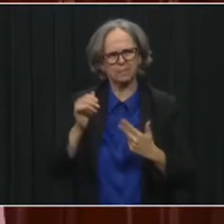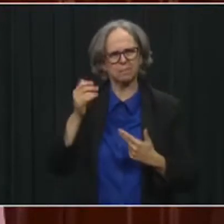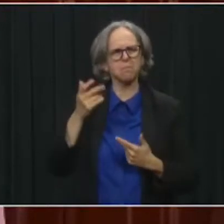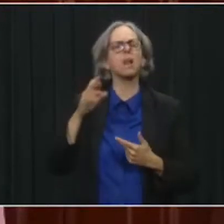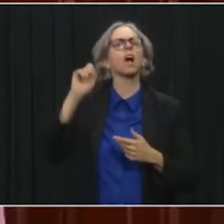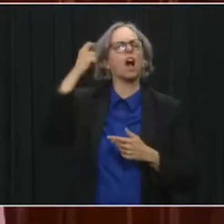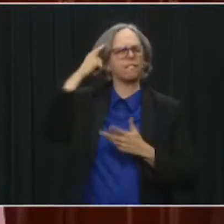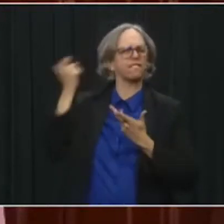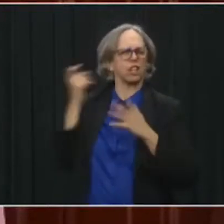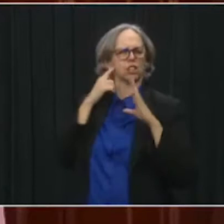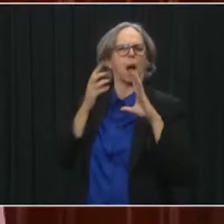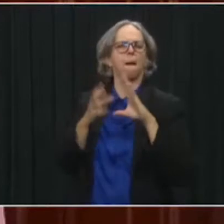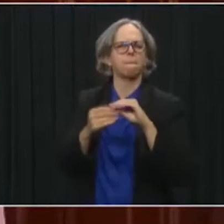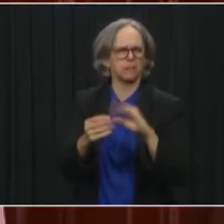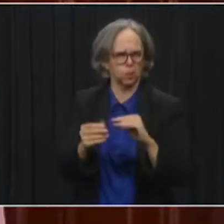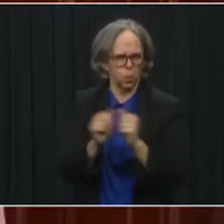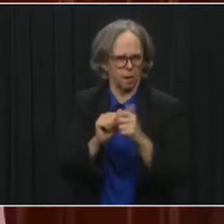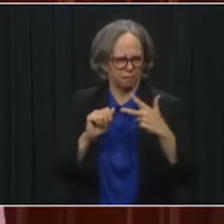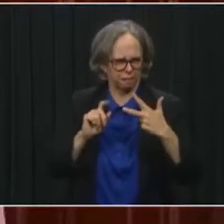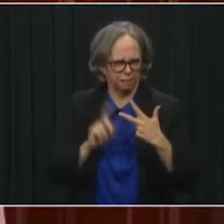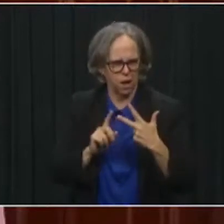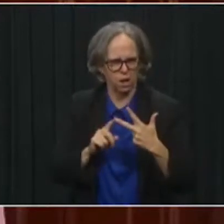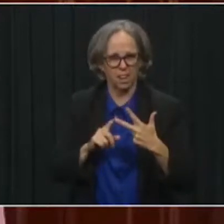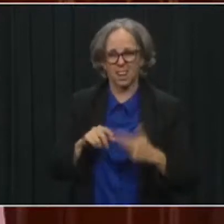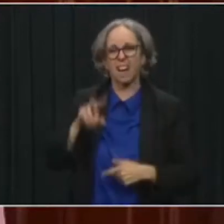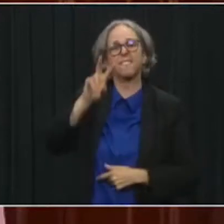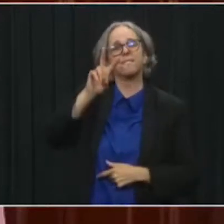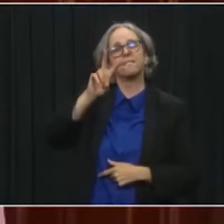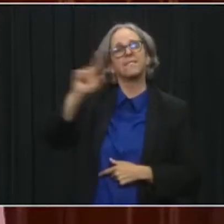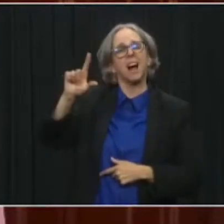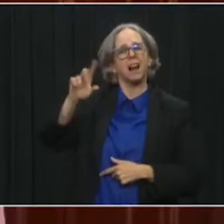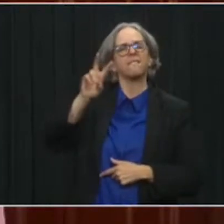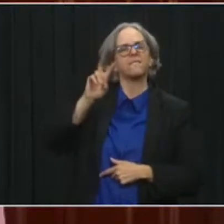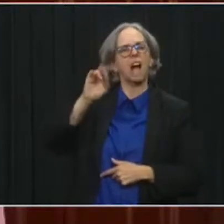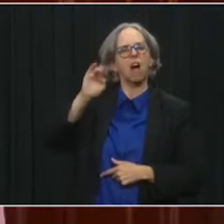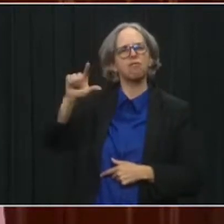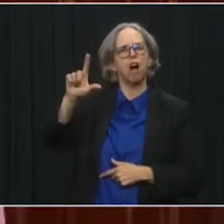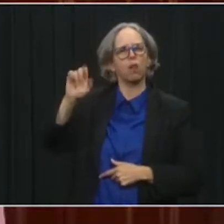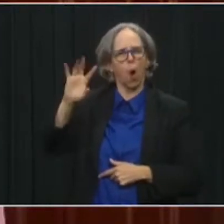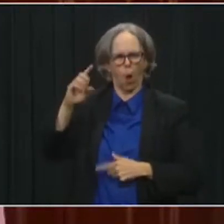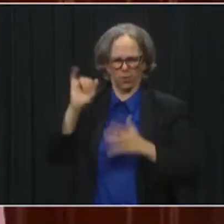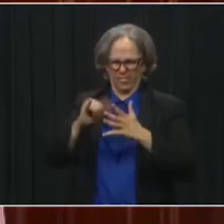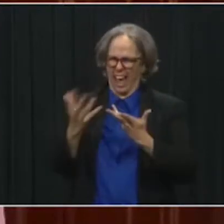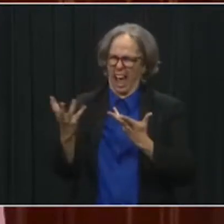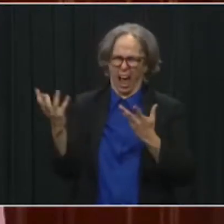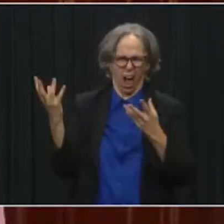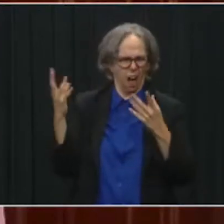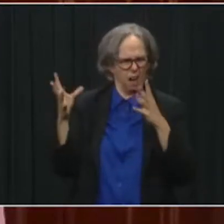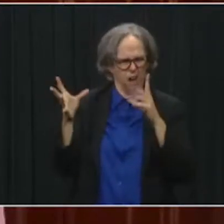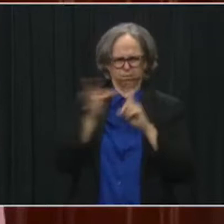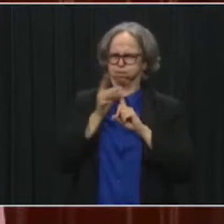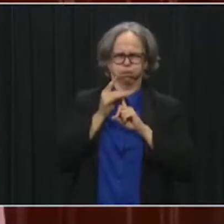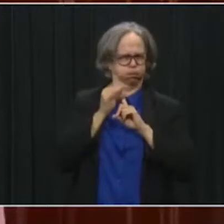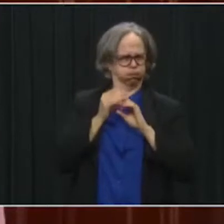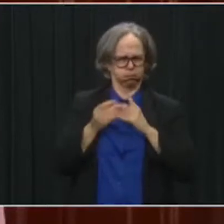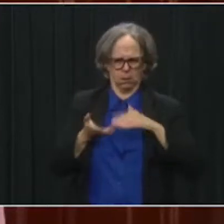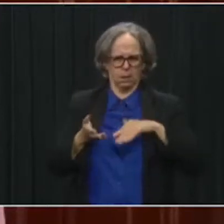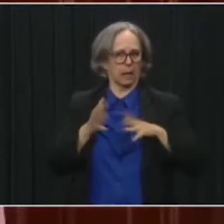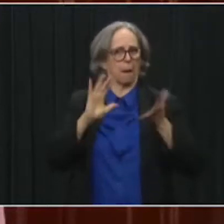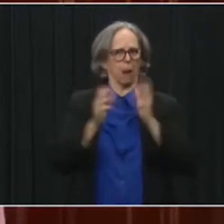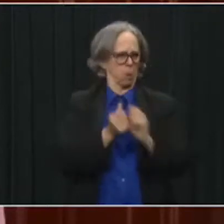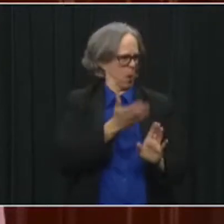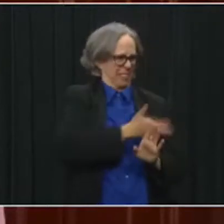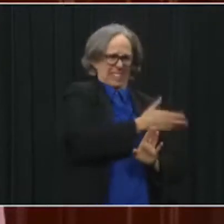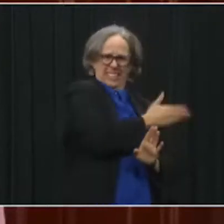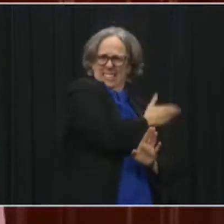loads associated with the Delta variant are higher than what we saw with previous strains of the virus. And